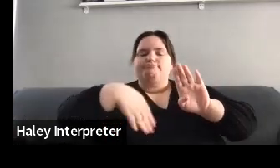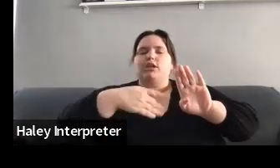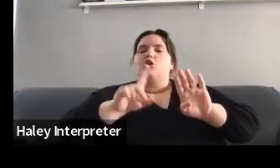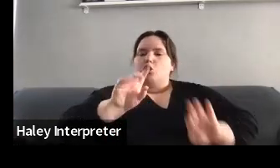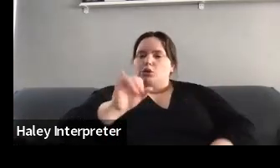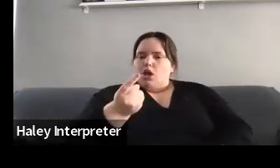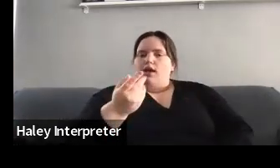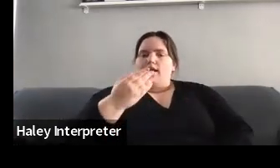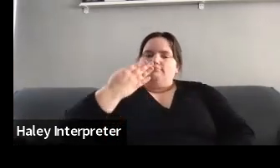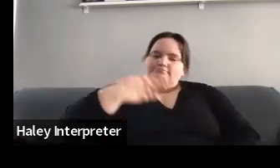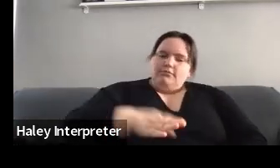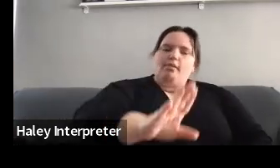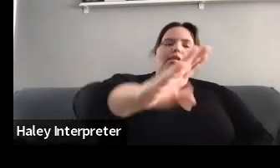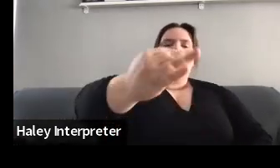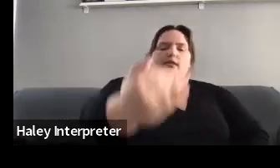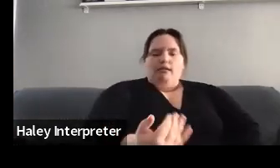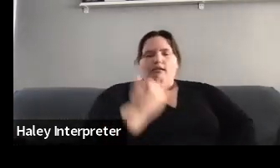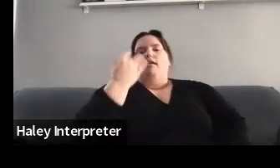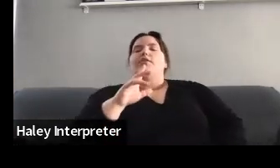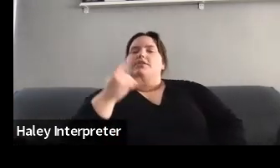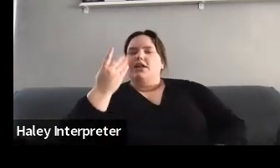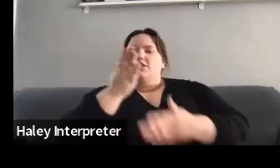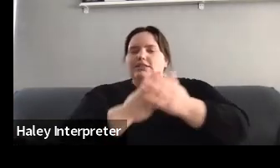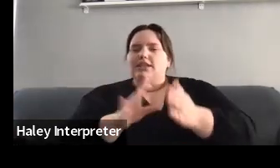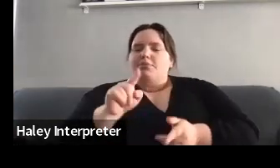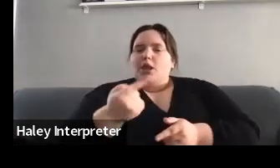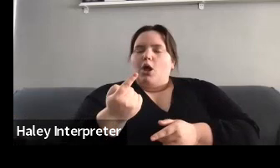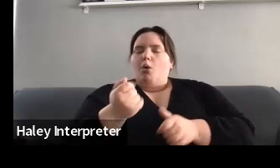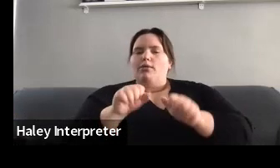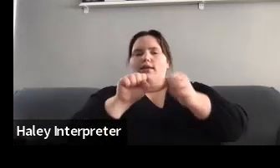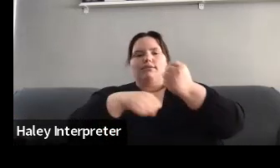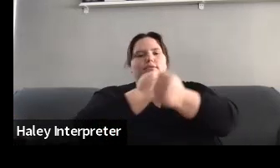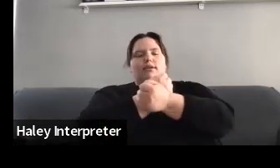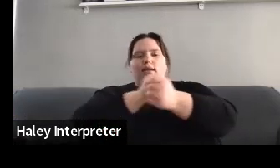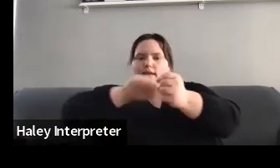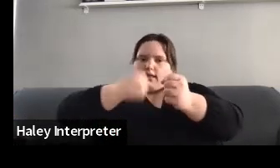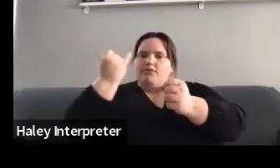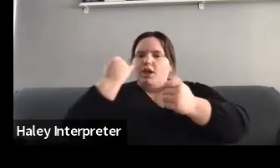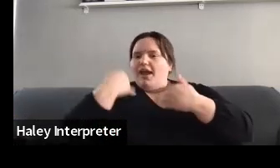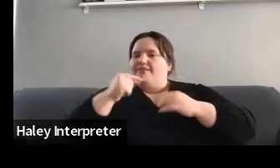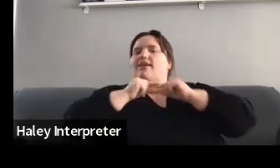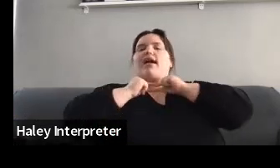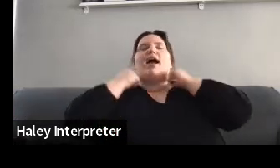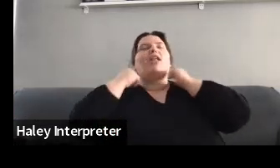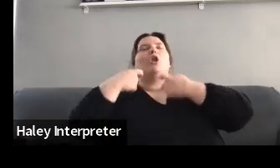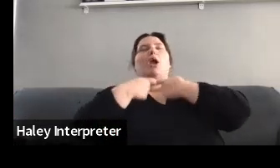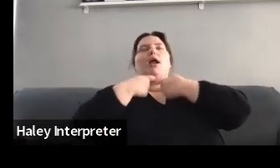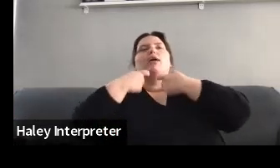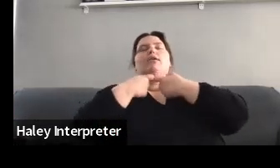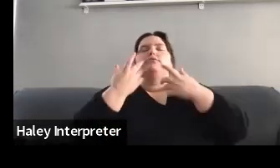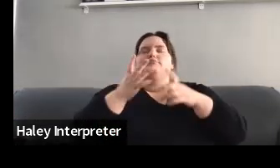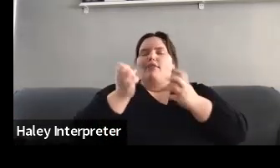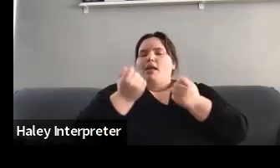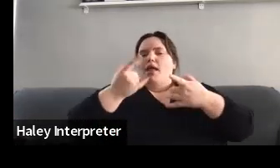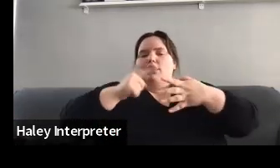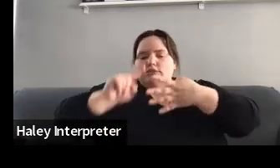are only unlock if you have a certain type of collar and it's magnetic. So there are a lot of different options